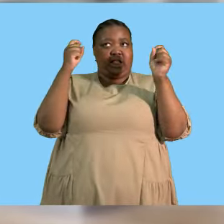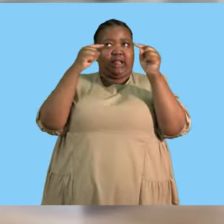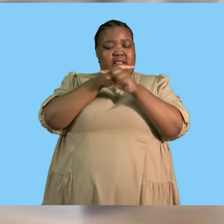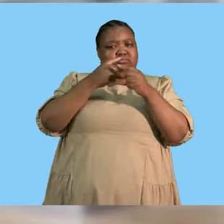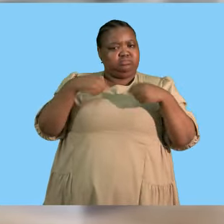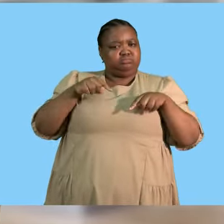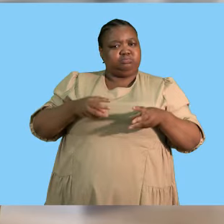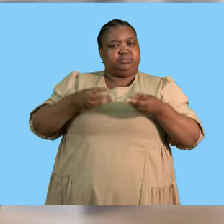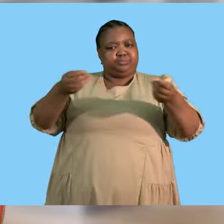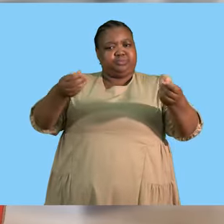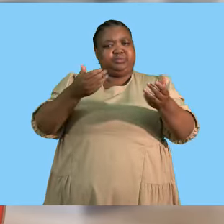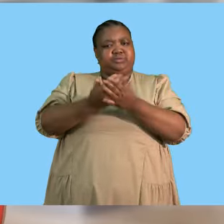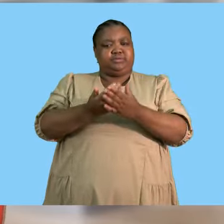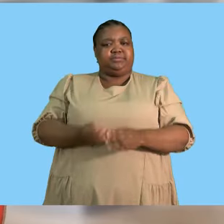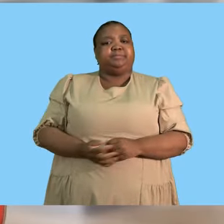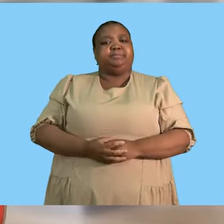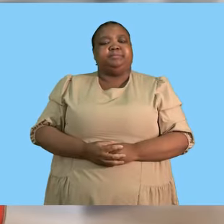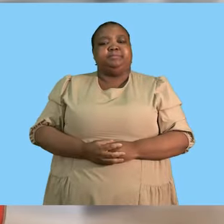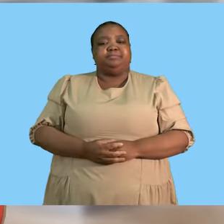are difficult to tackle.